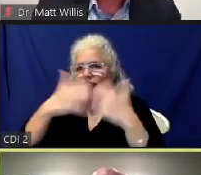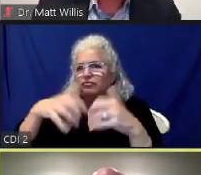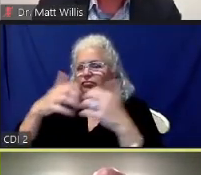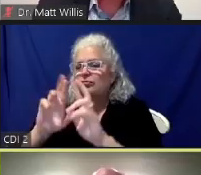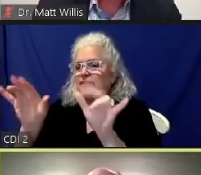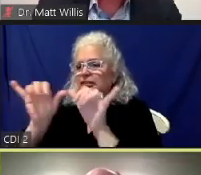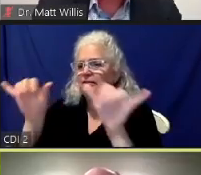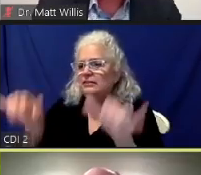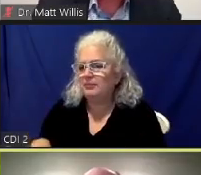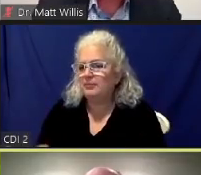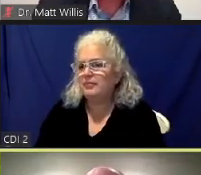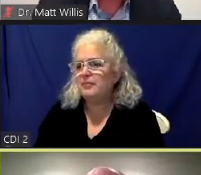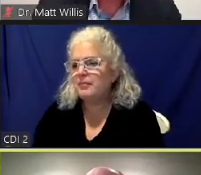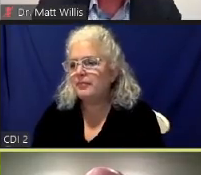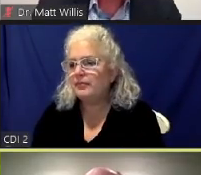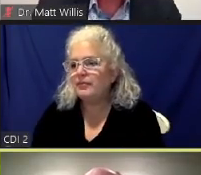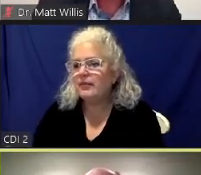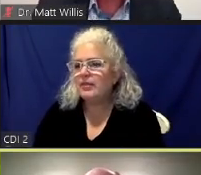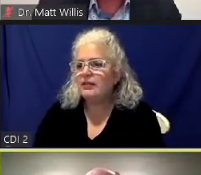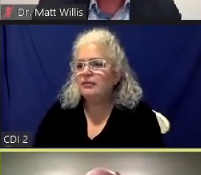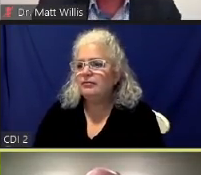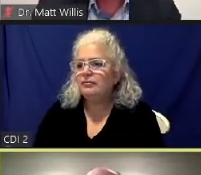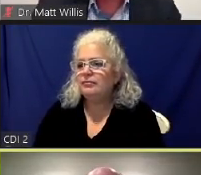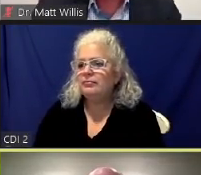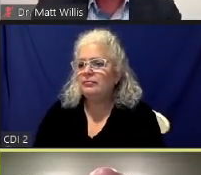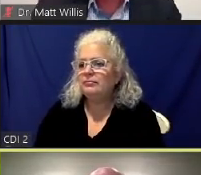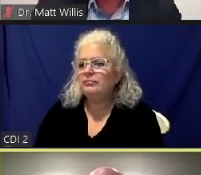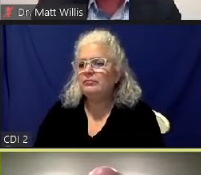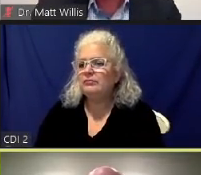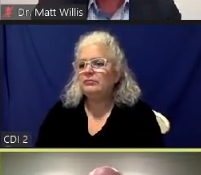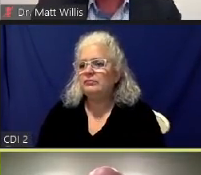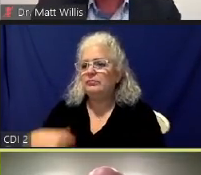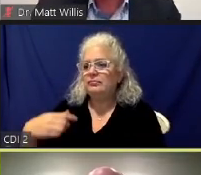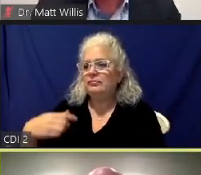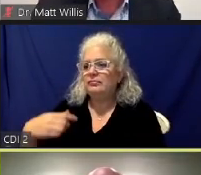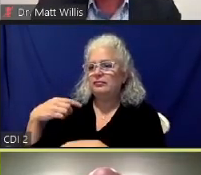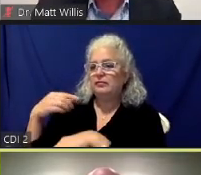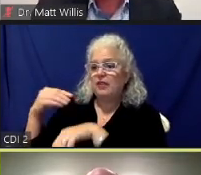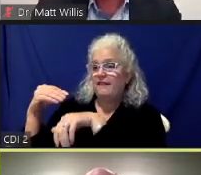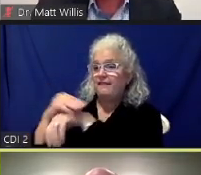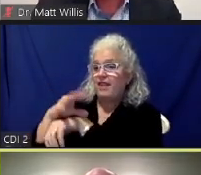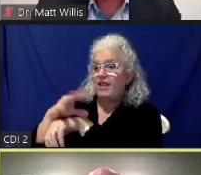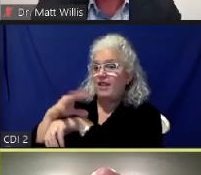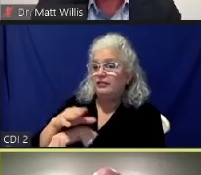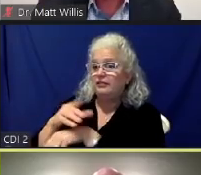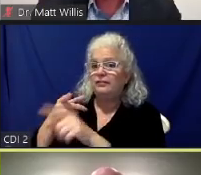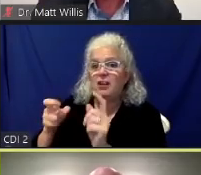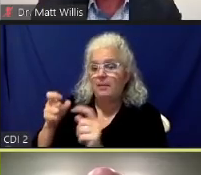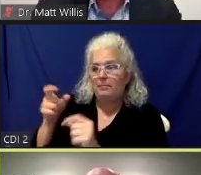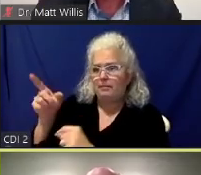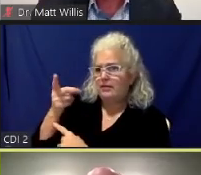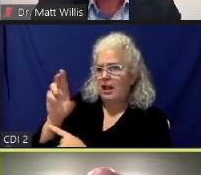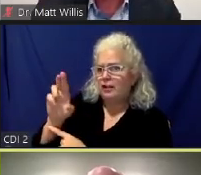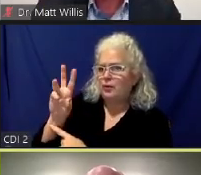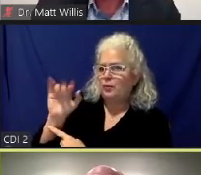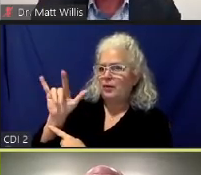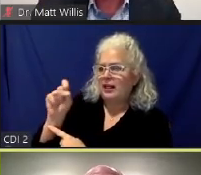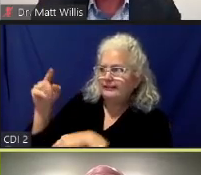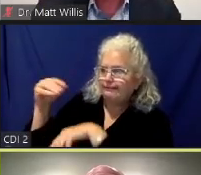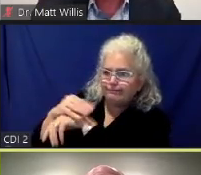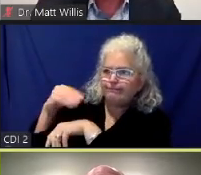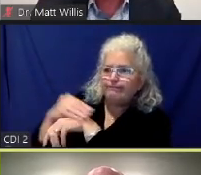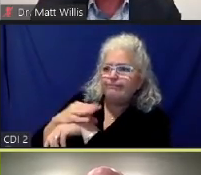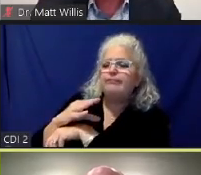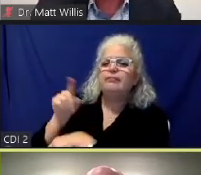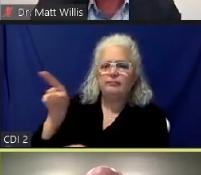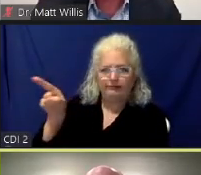Willis, Dr. Evans, others you'll hear from tonight, that another pod needs to be established or a certain pod needs to be expanded in order to